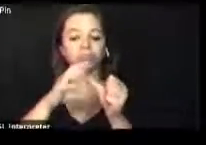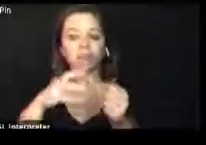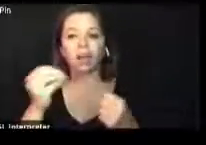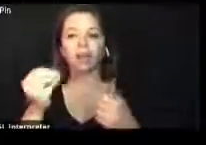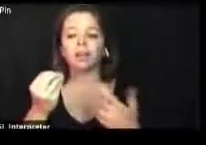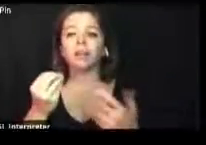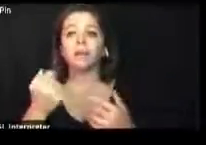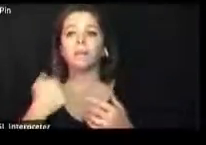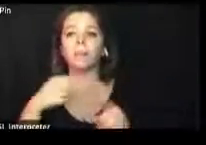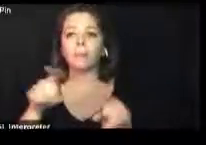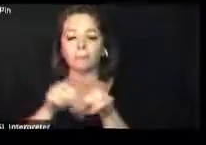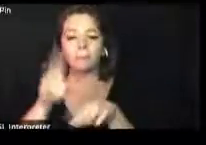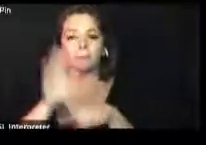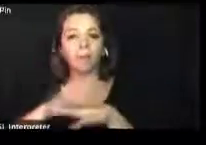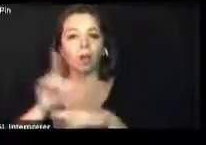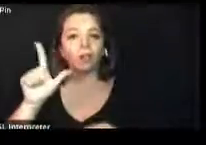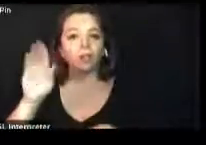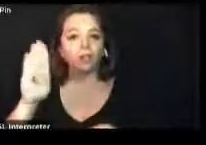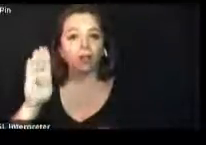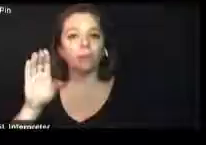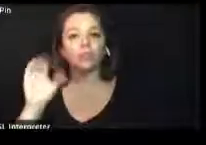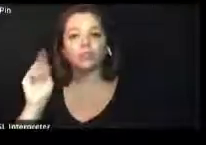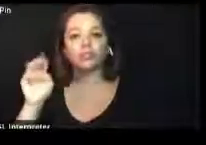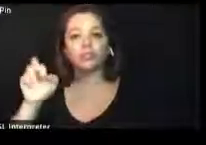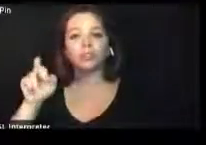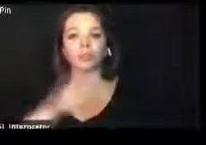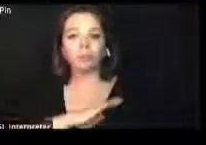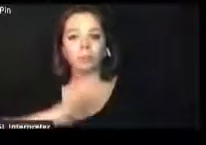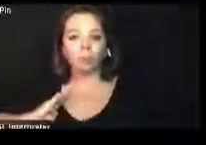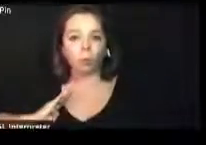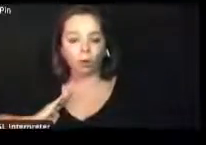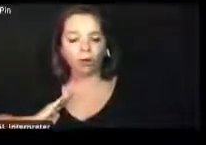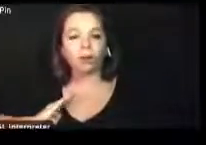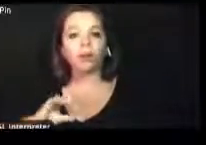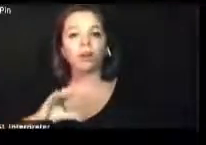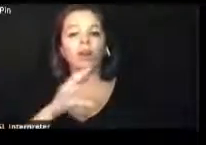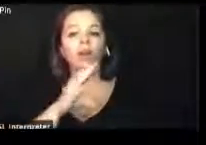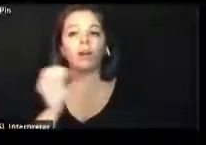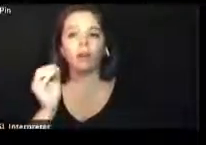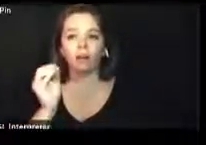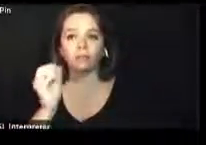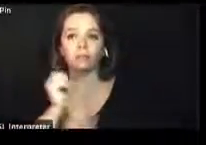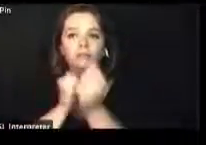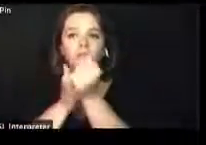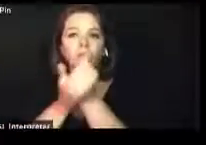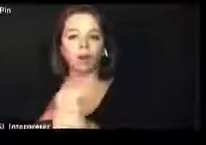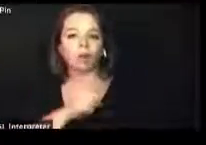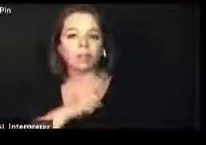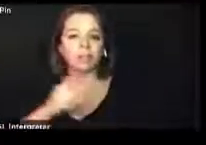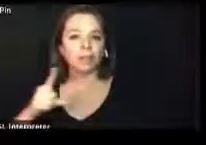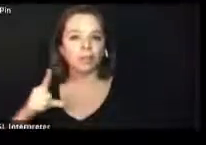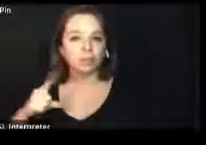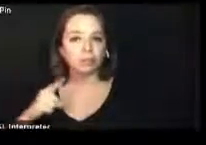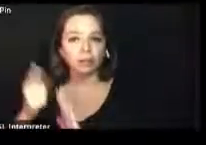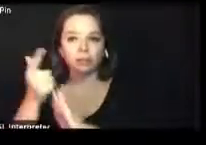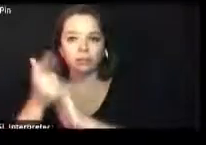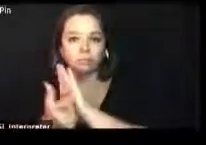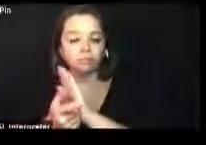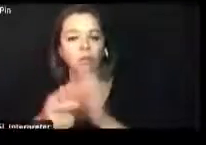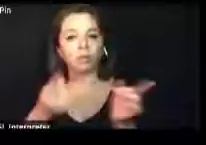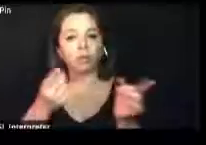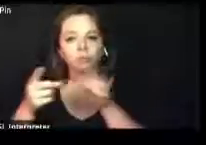on the Long Beach Chamber Board and do follow the legislation as much as